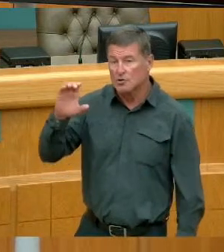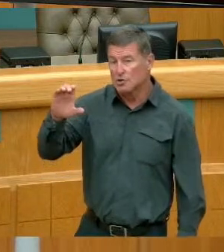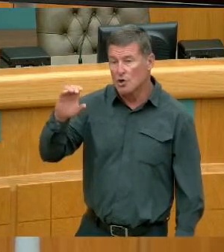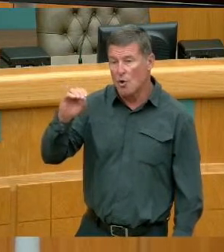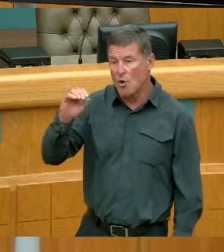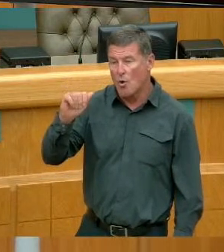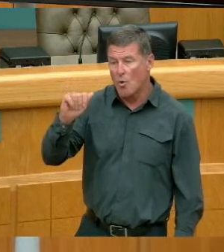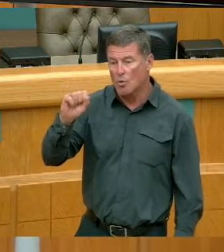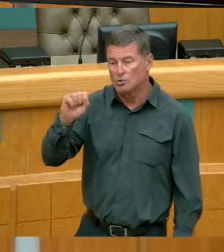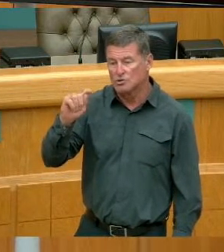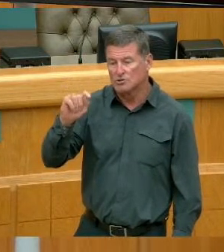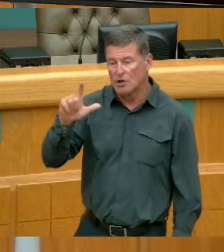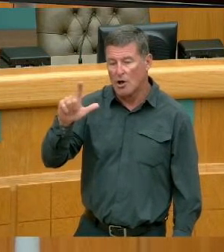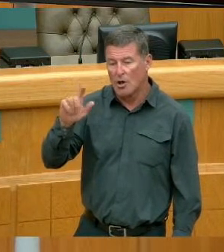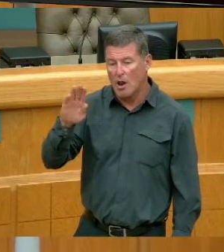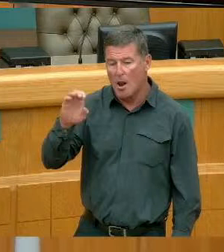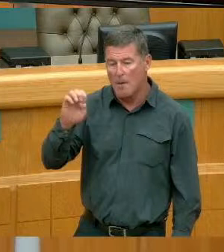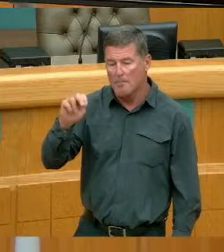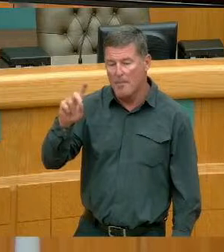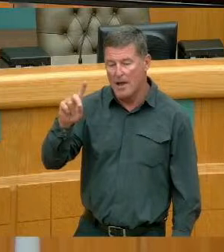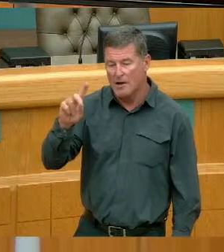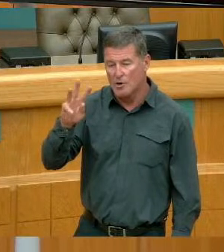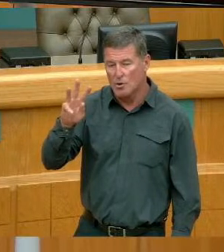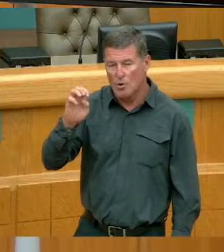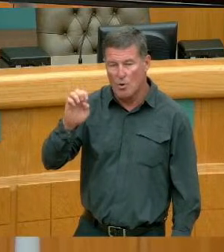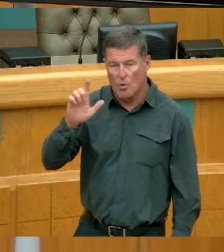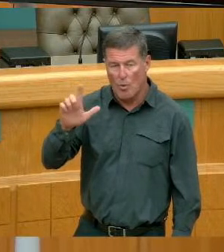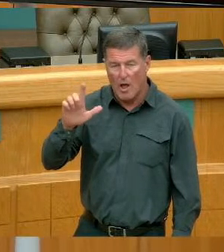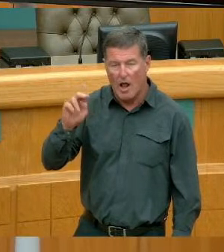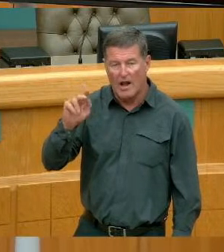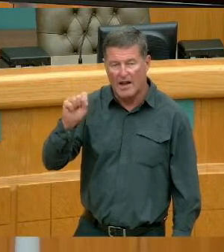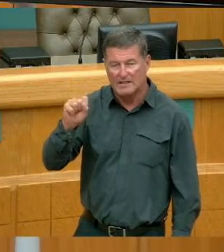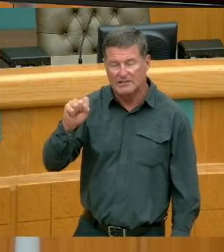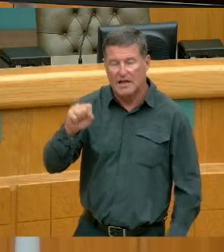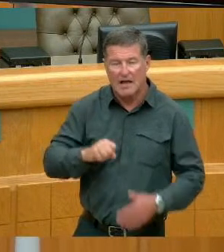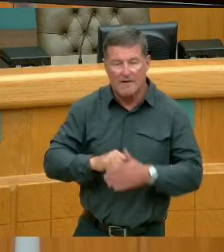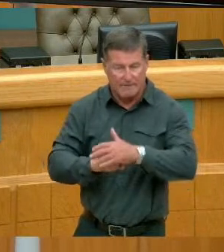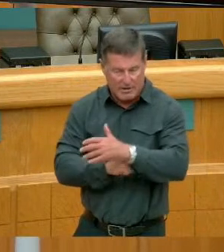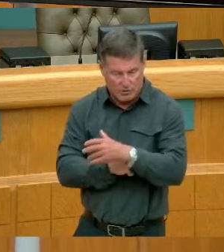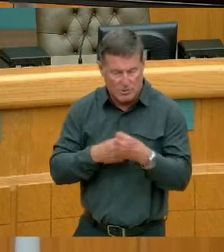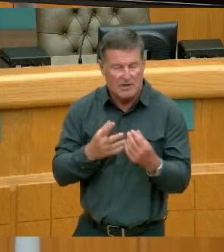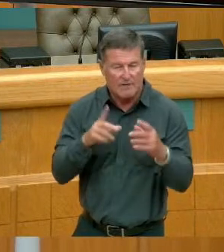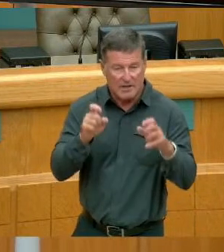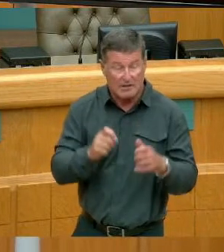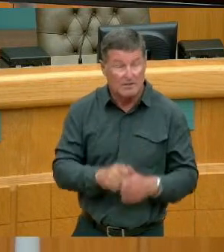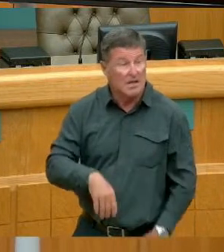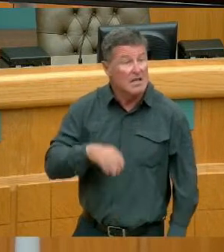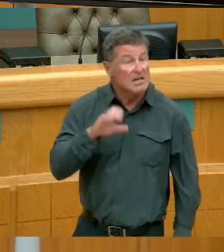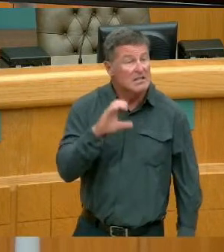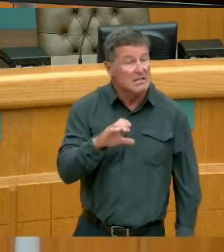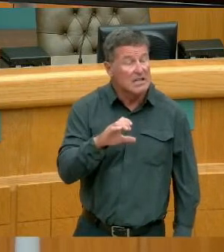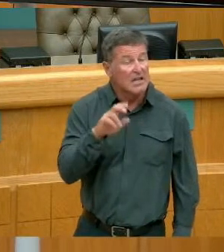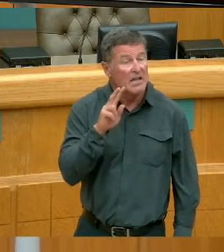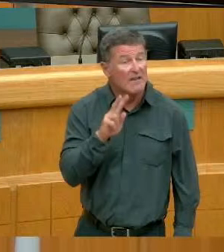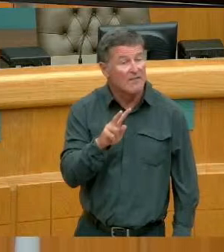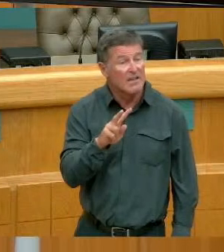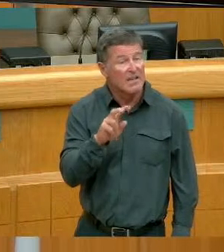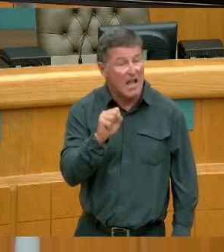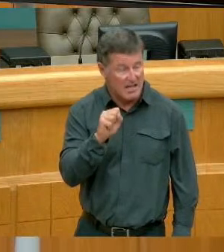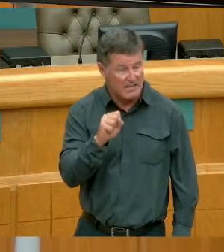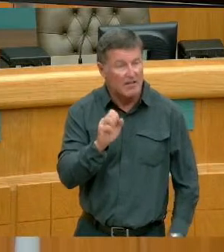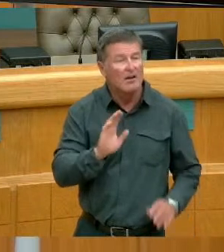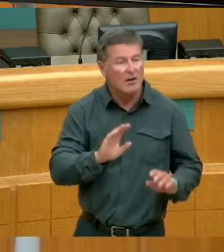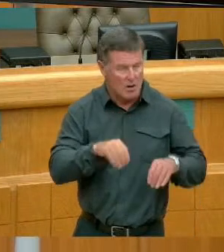Wellness Foundation is doing tests this week as well, Monday through Friday. CVS Pharmacy is now a COVID-19